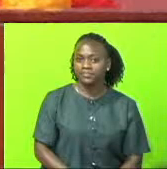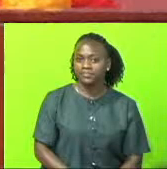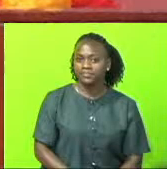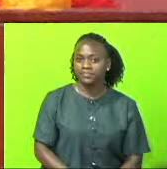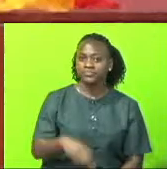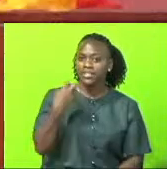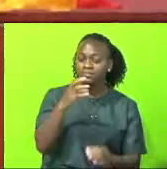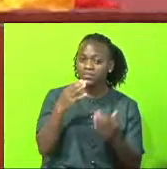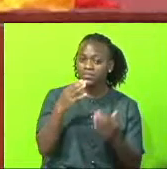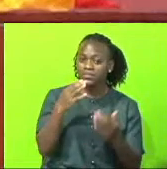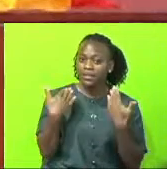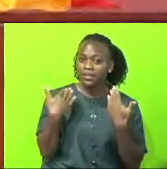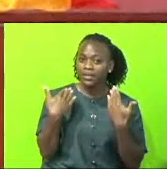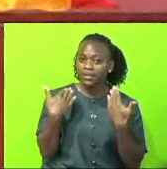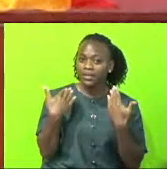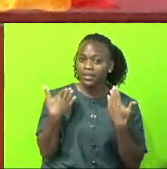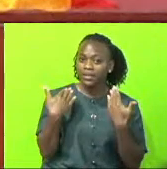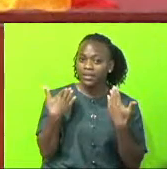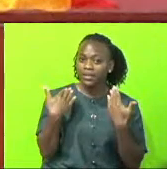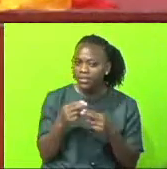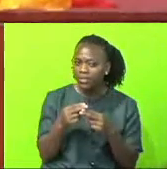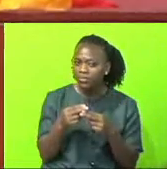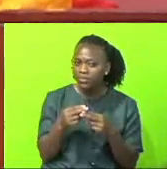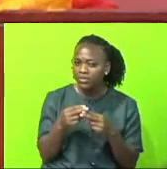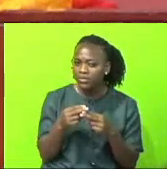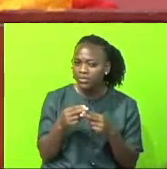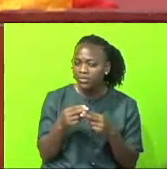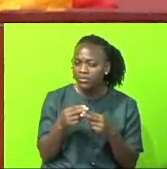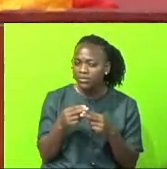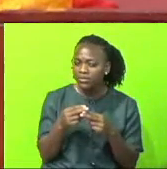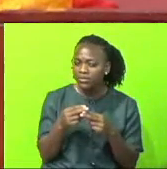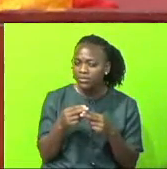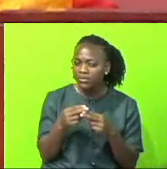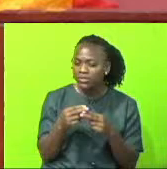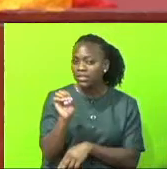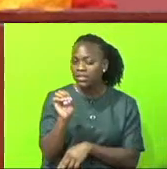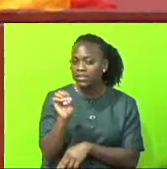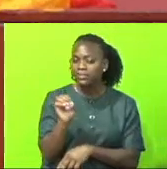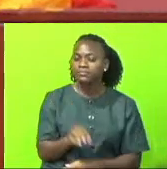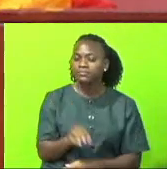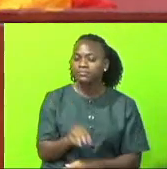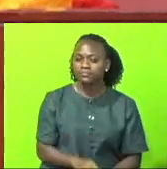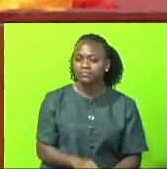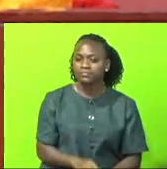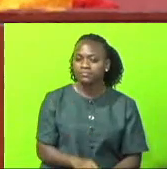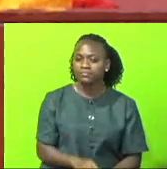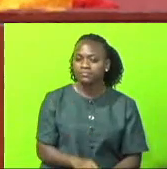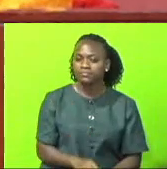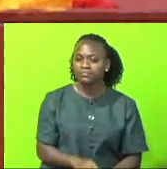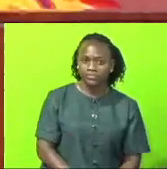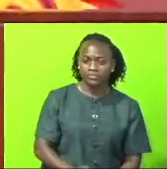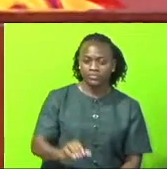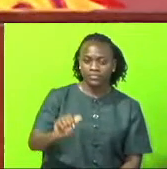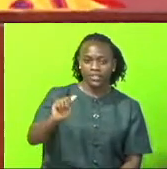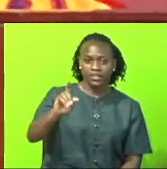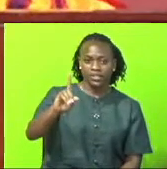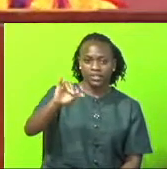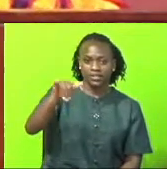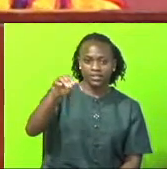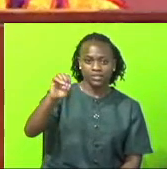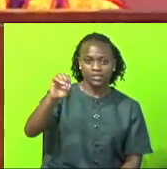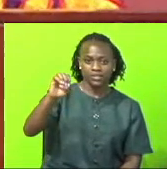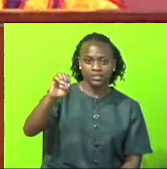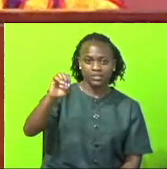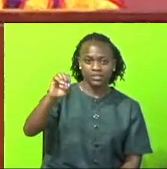Speaker, thank you for the opportunity. Yours is spelled with E, right? Yes, it is. Ijapa, yes. Ijapa. Yes. Good